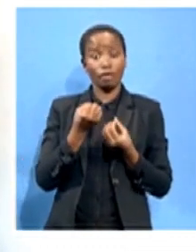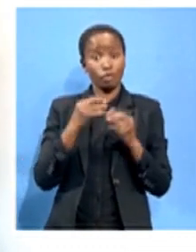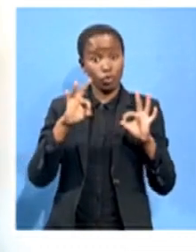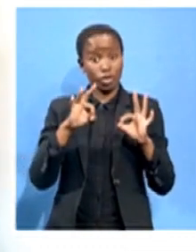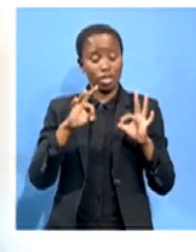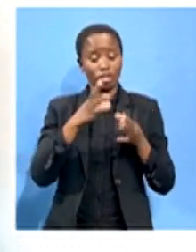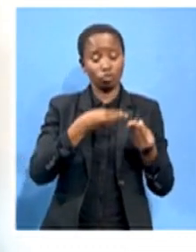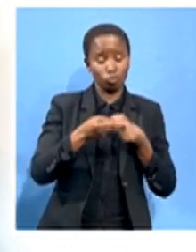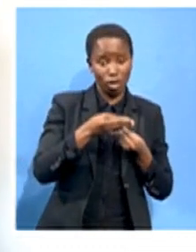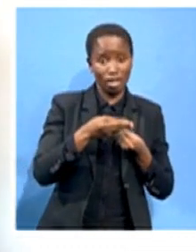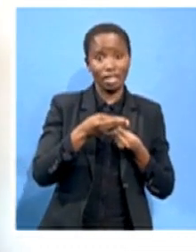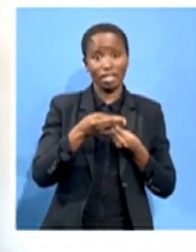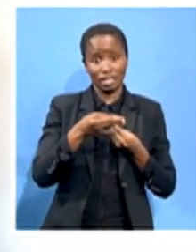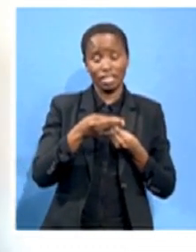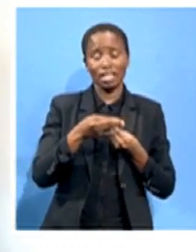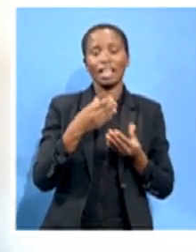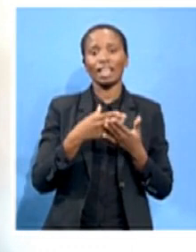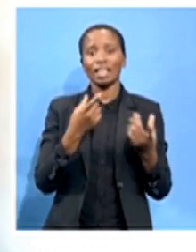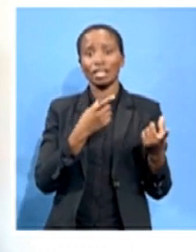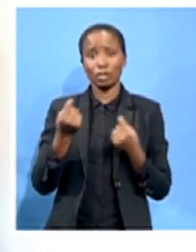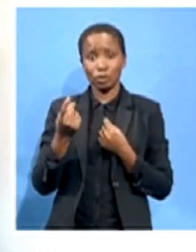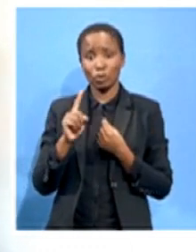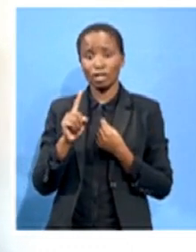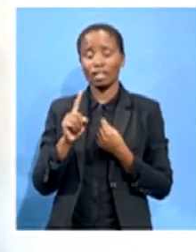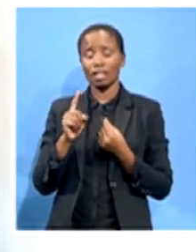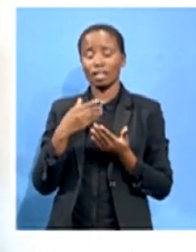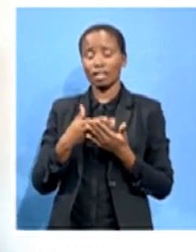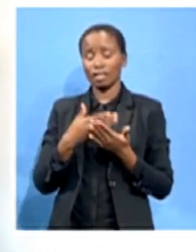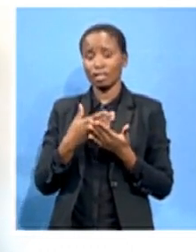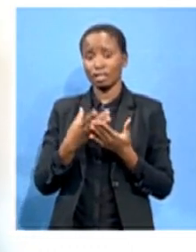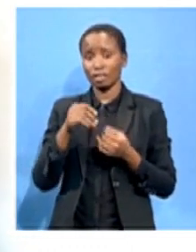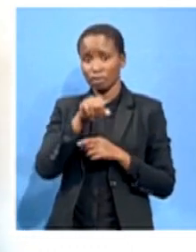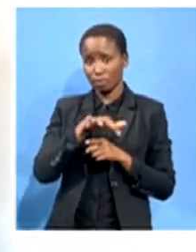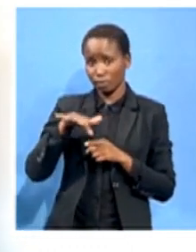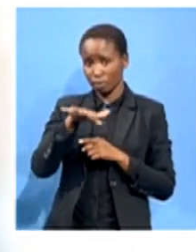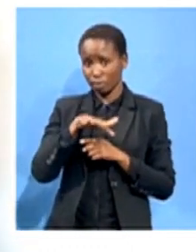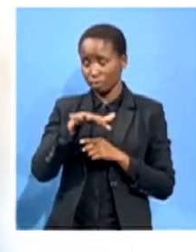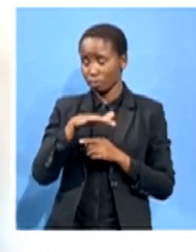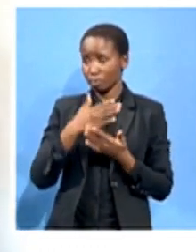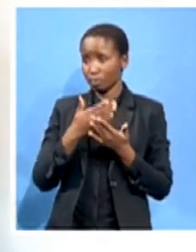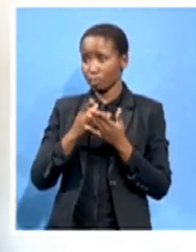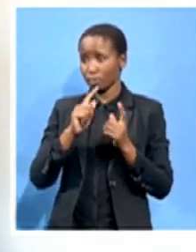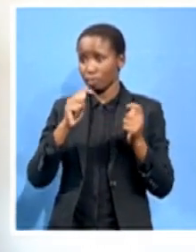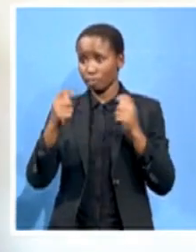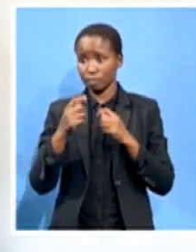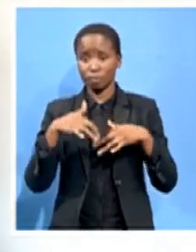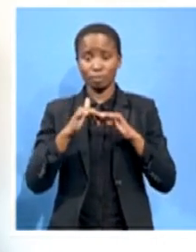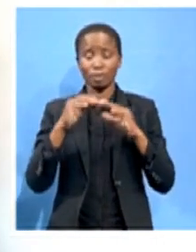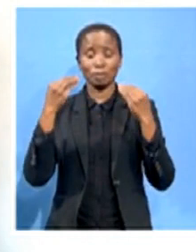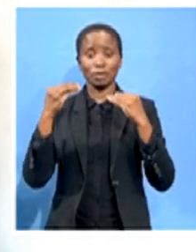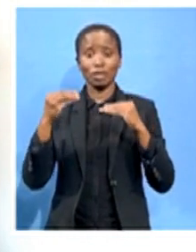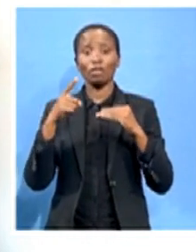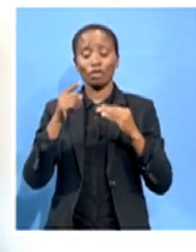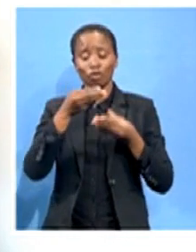conducive investment environment. It lowers the transaction costs of doing business, of trading, of accessing inputs, which